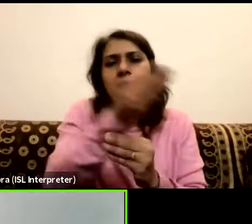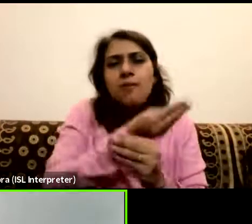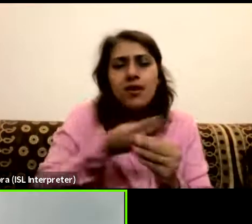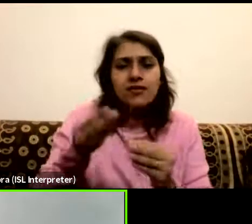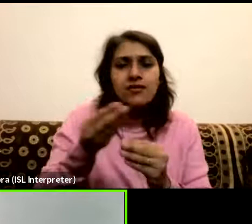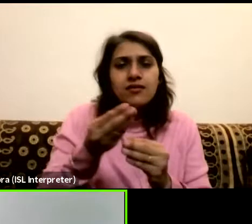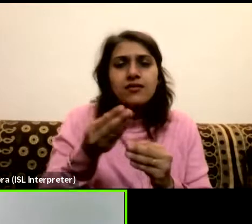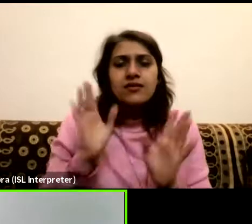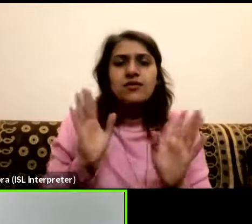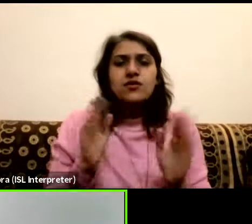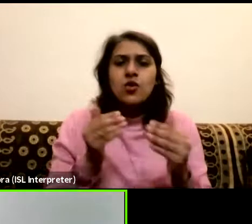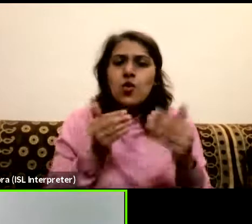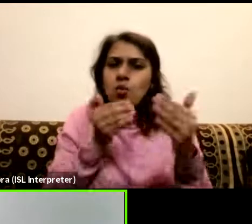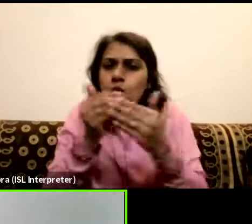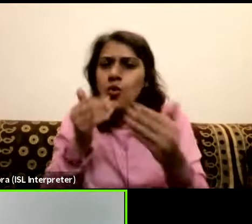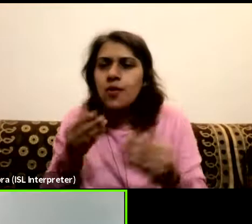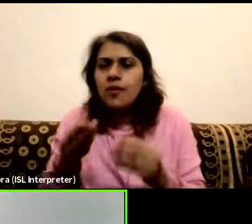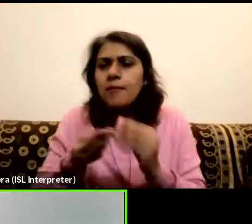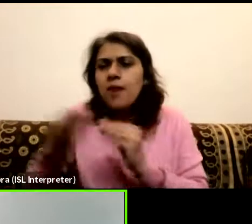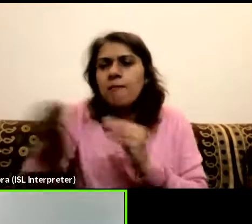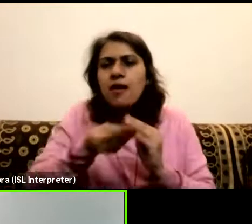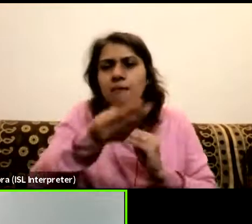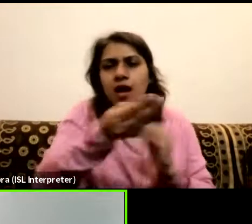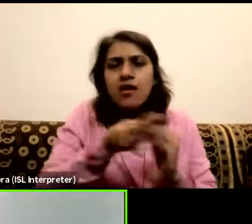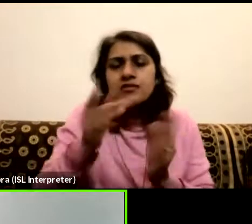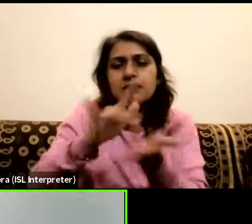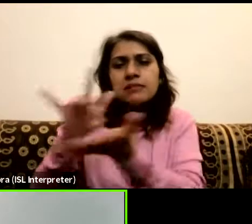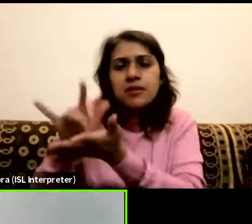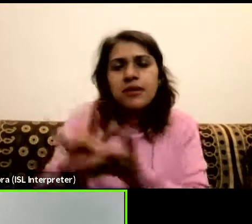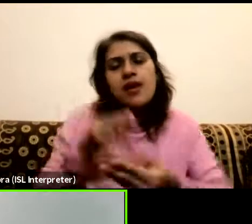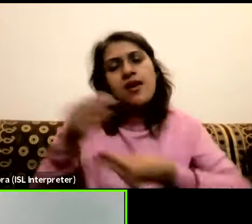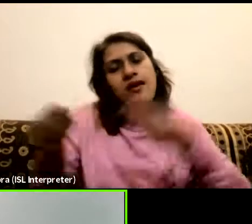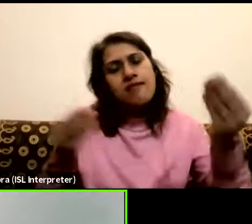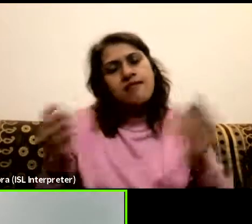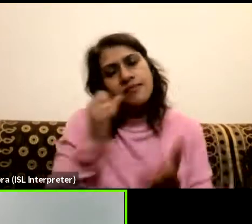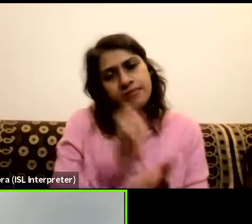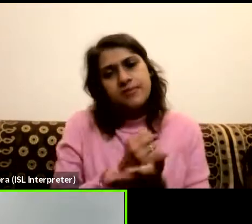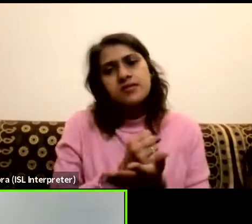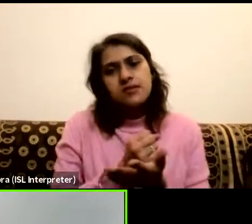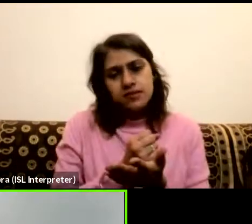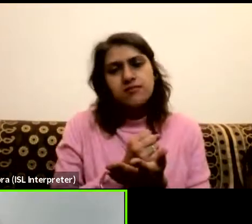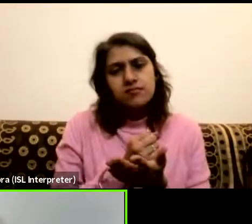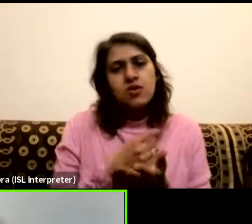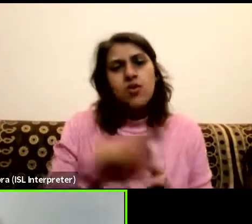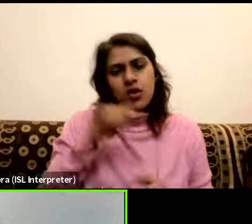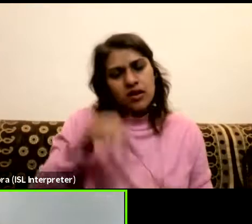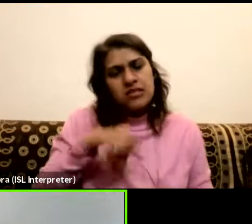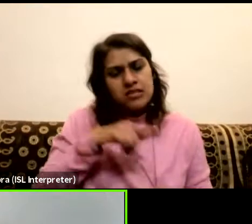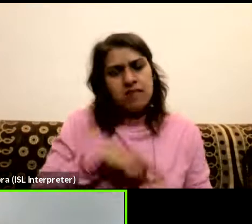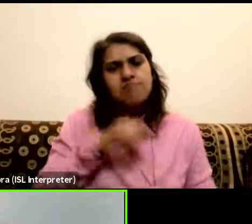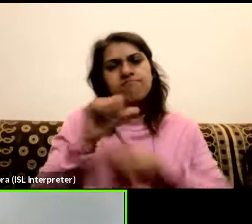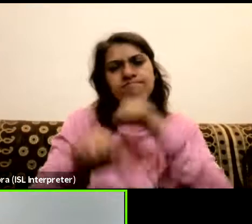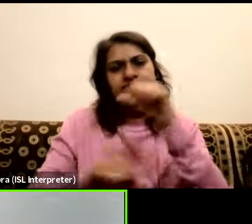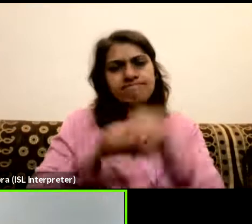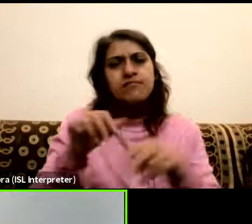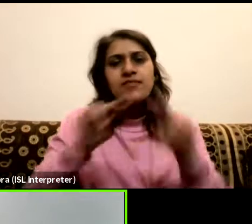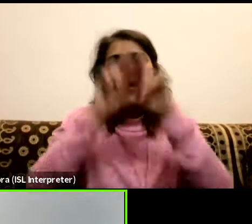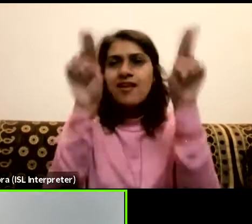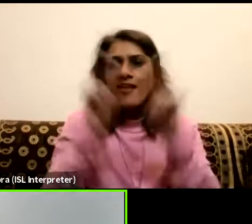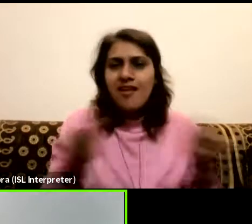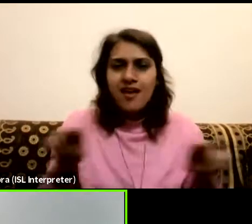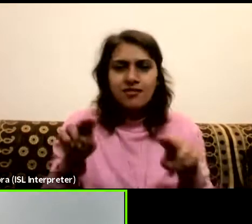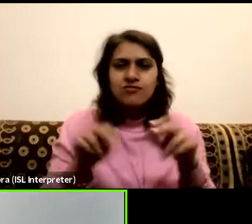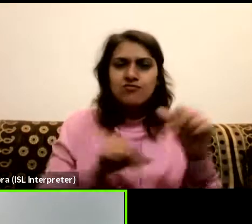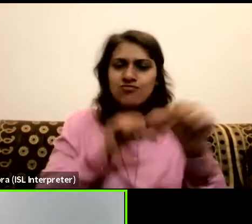primary levels close to people's homes. Now, there is a move. We know there is an international move